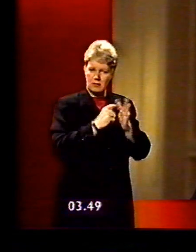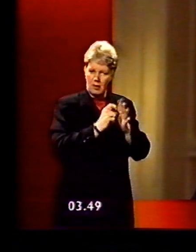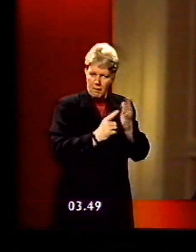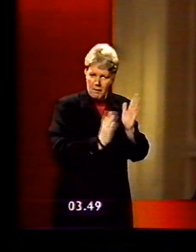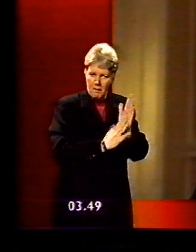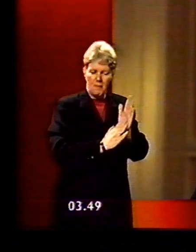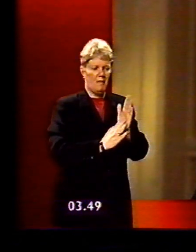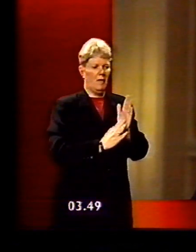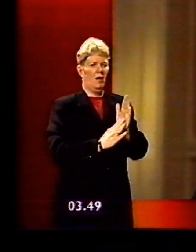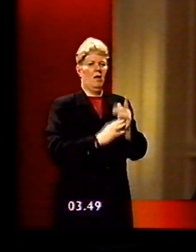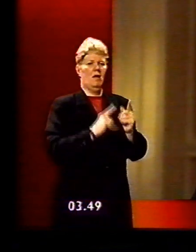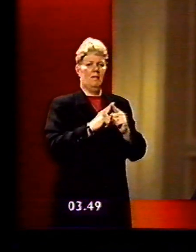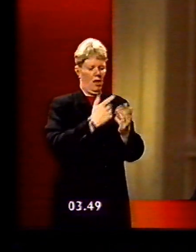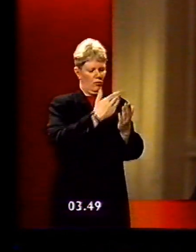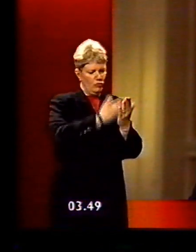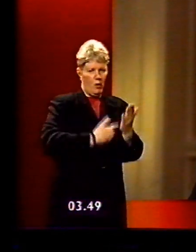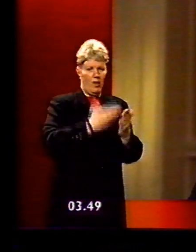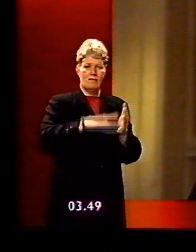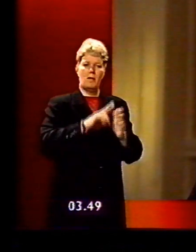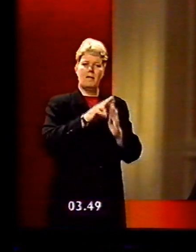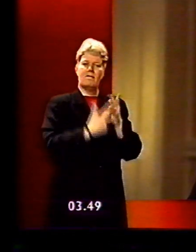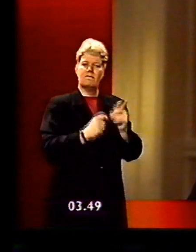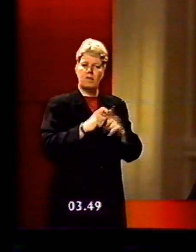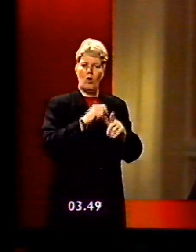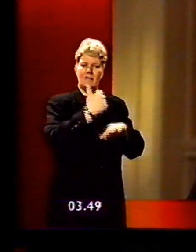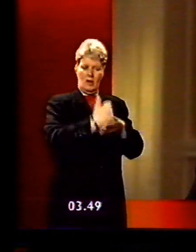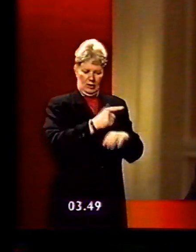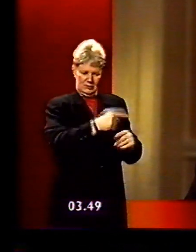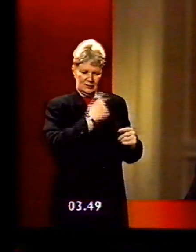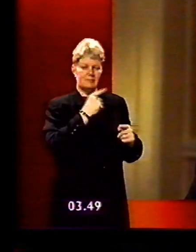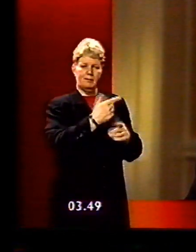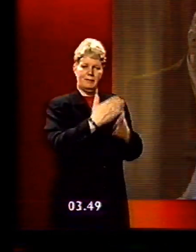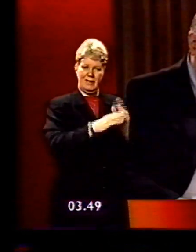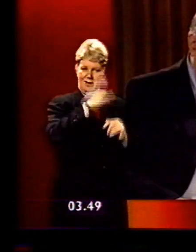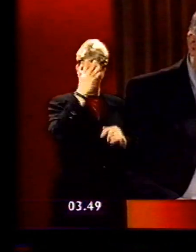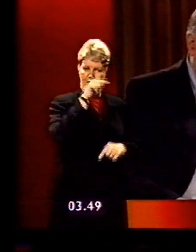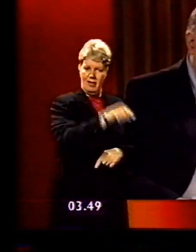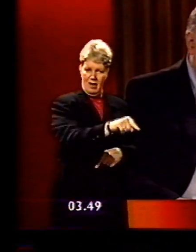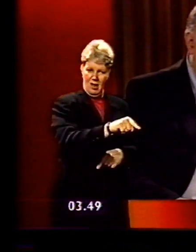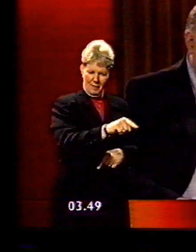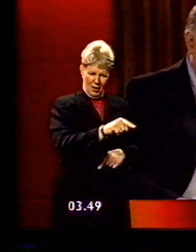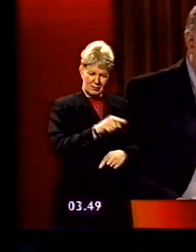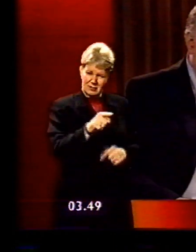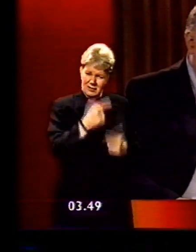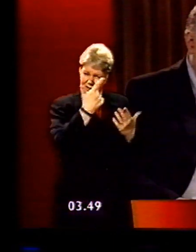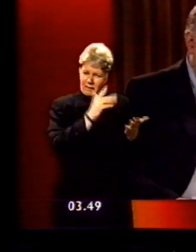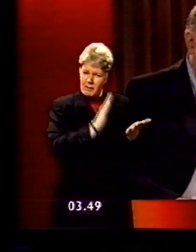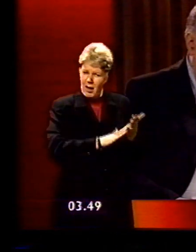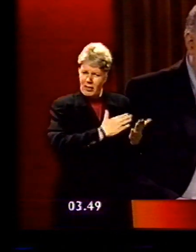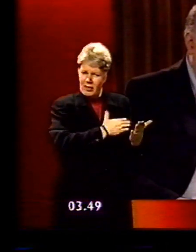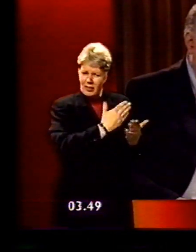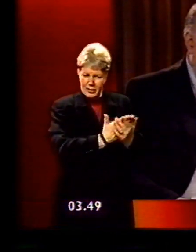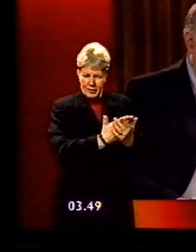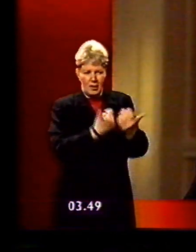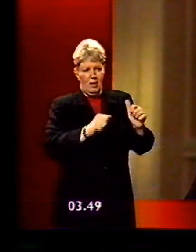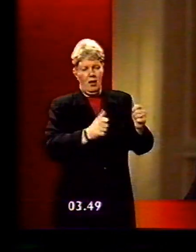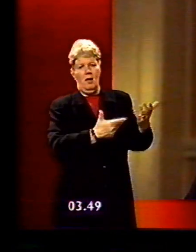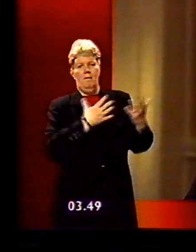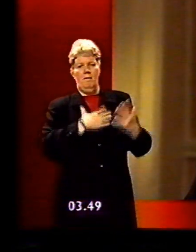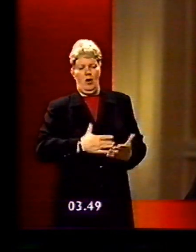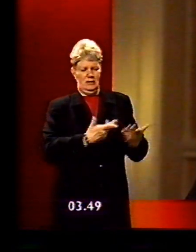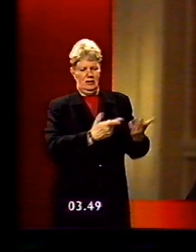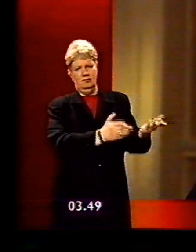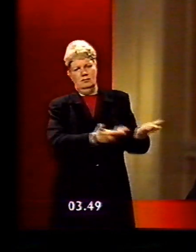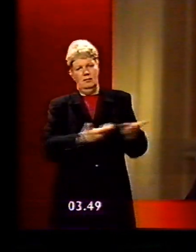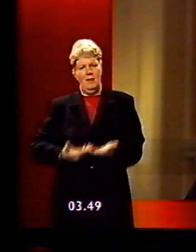report from the Ford Foundation that he'd been executed in the stadium. But it took 7 months, didn't it, to get the body? It took